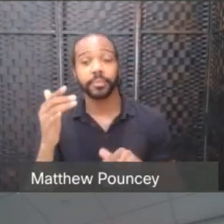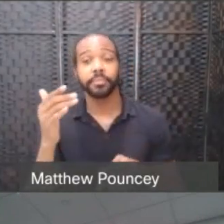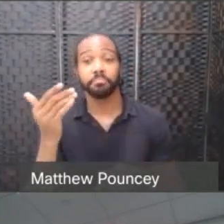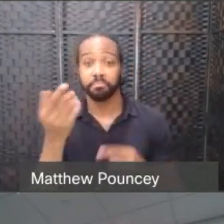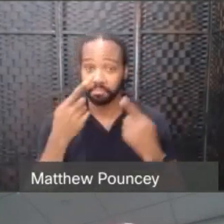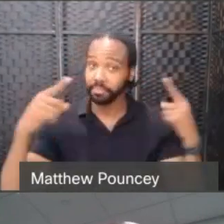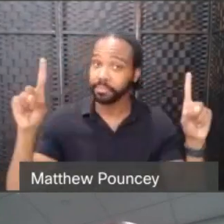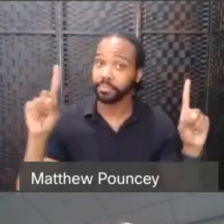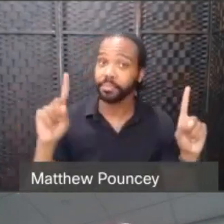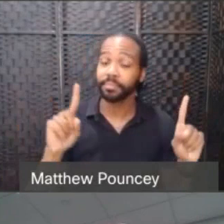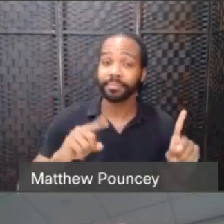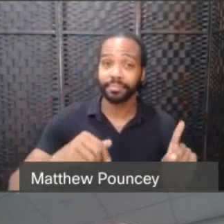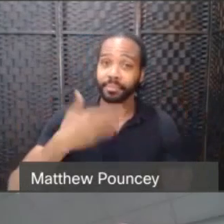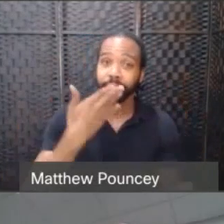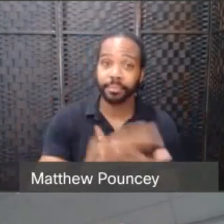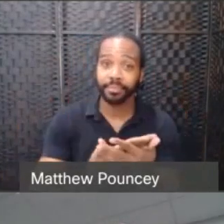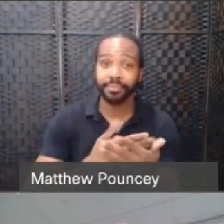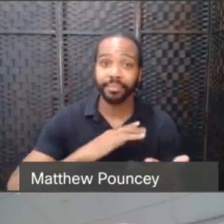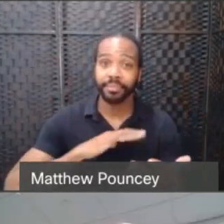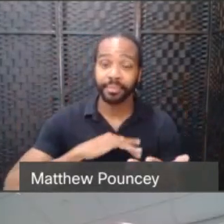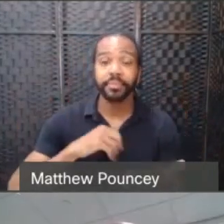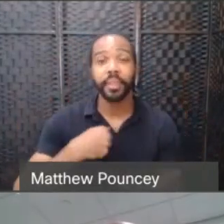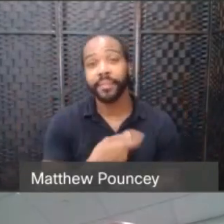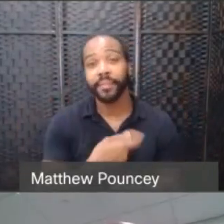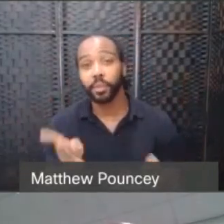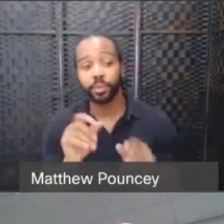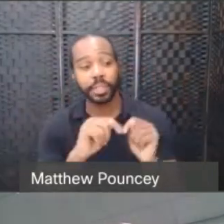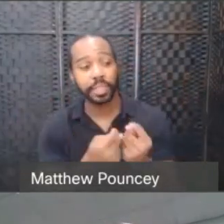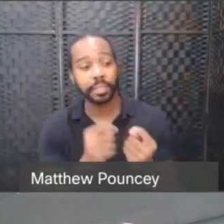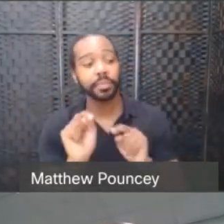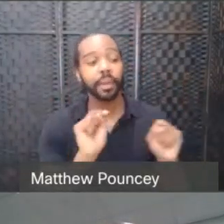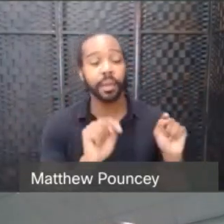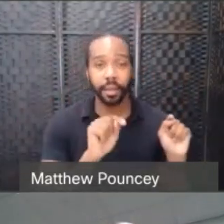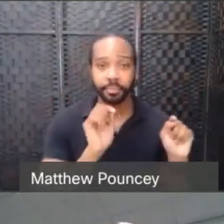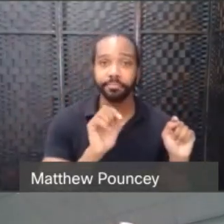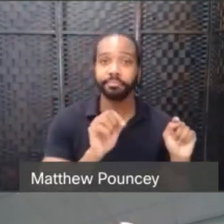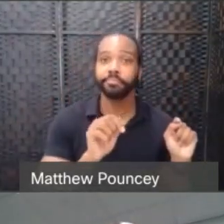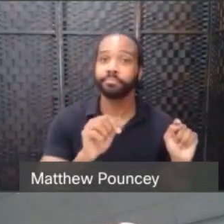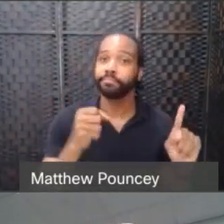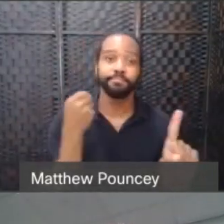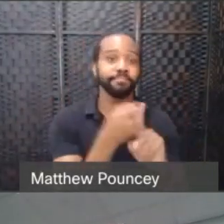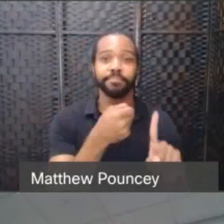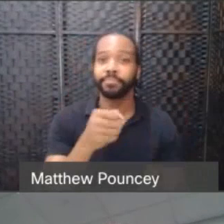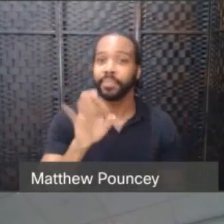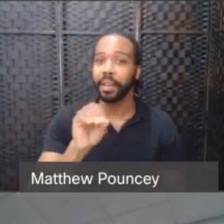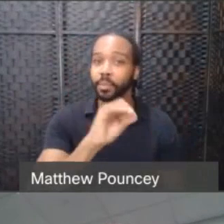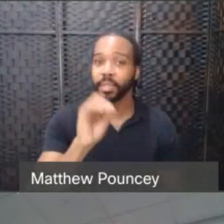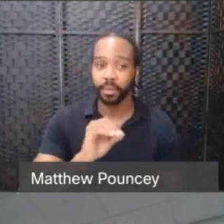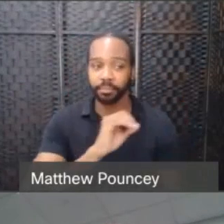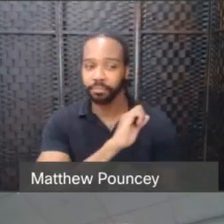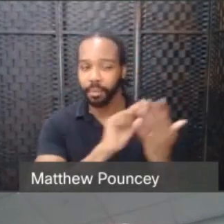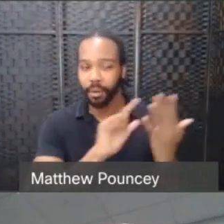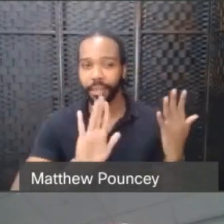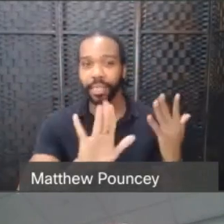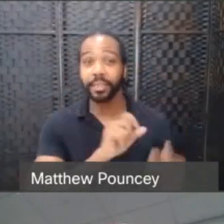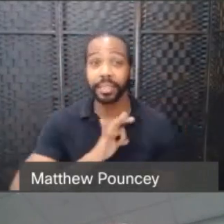worked quite a bit, actually. We had a couple of teams that hit the 90% mark with all their staff, which I think was